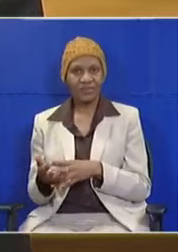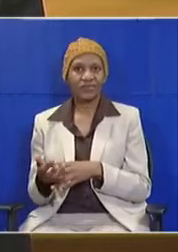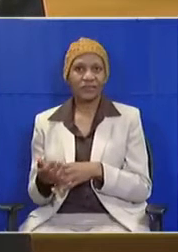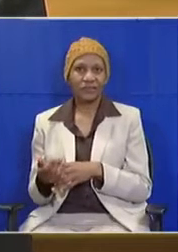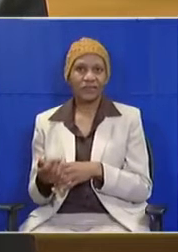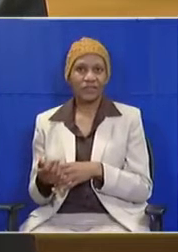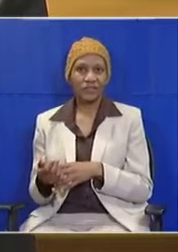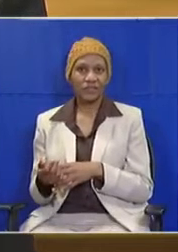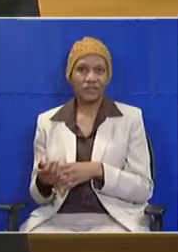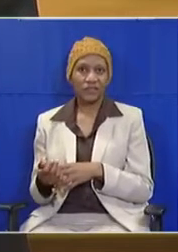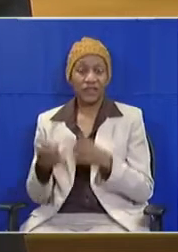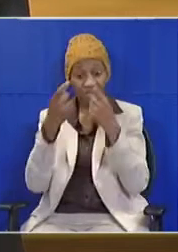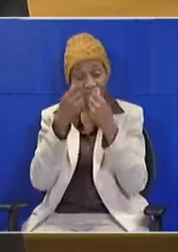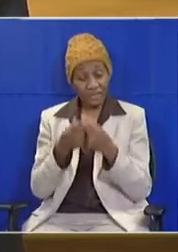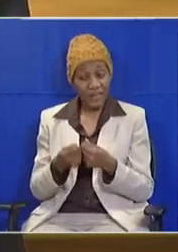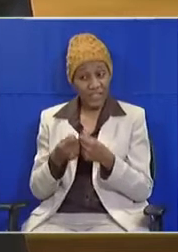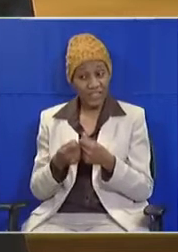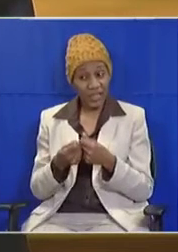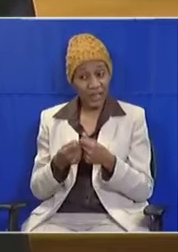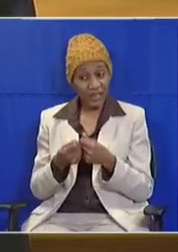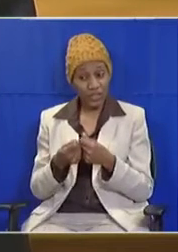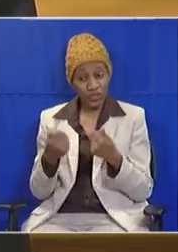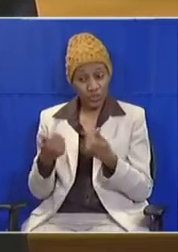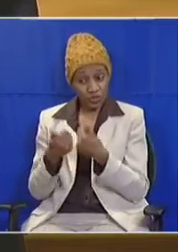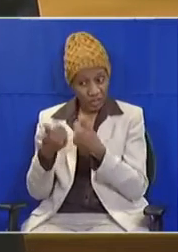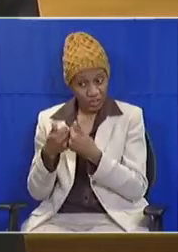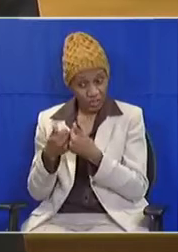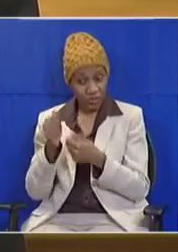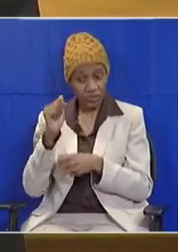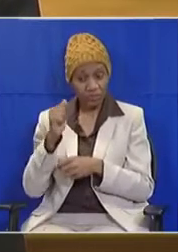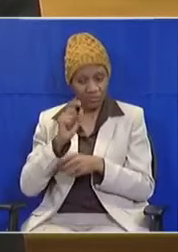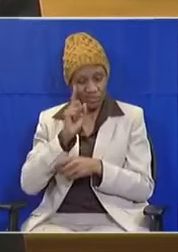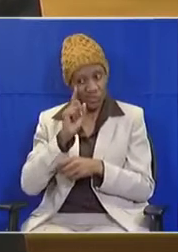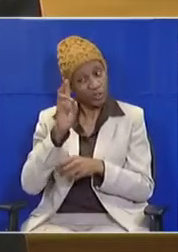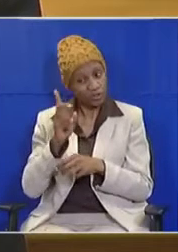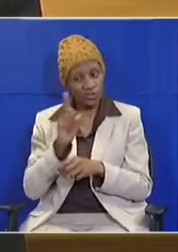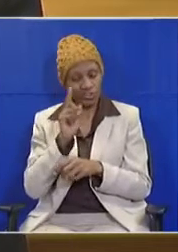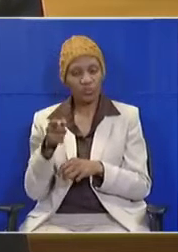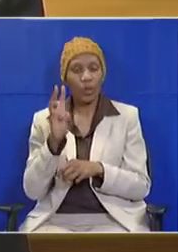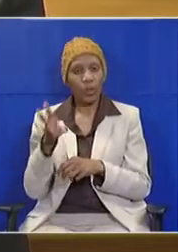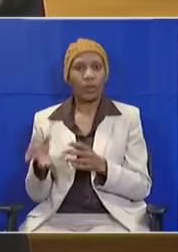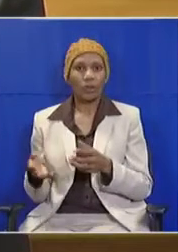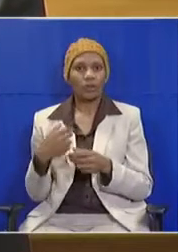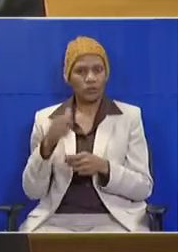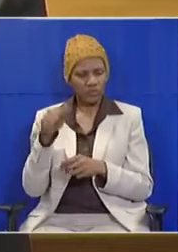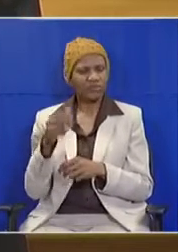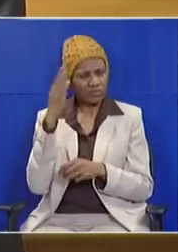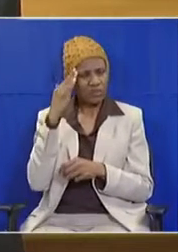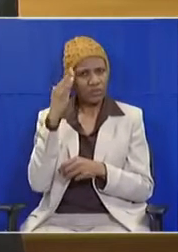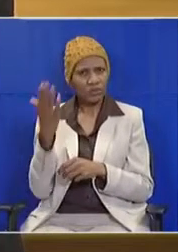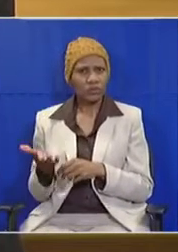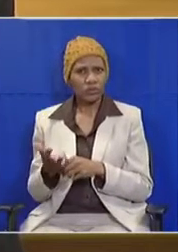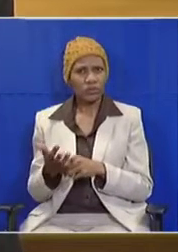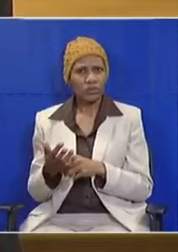requirements, the financial requirements in terms of setting up, because I must admit that one did not go